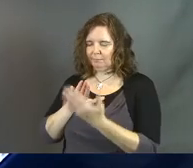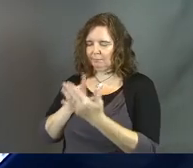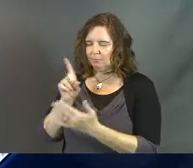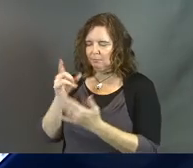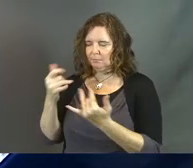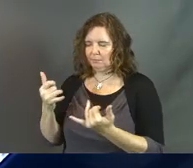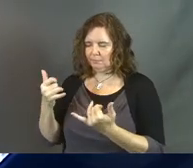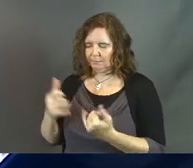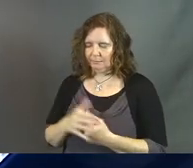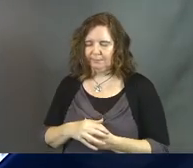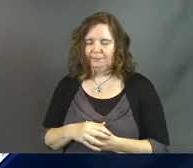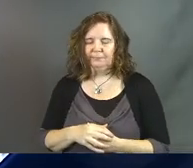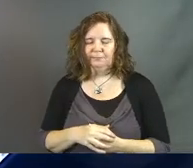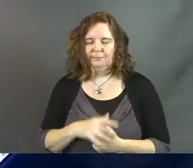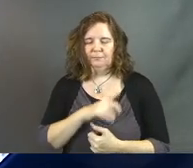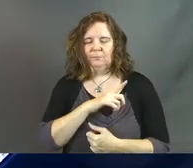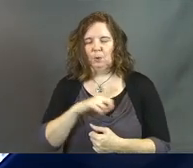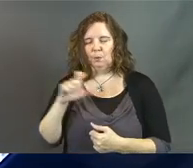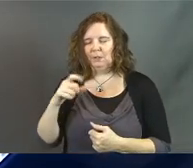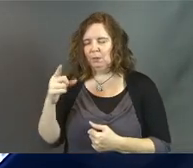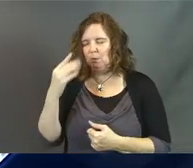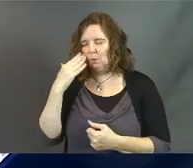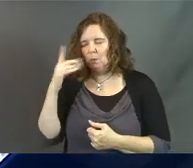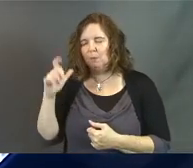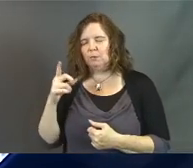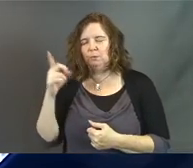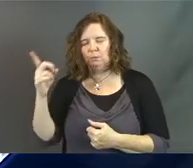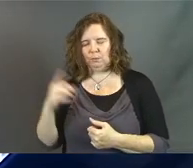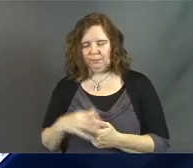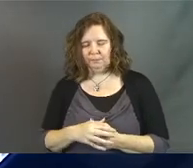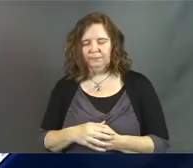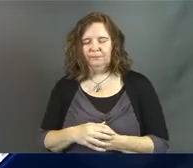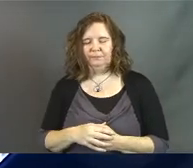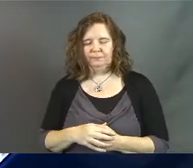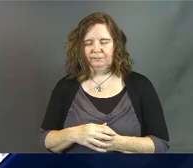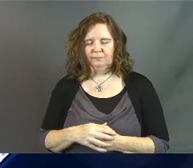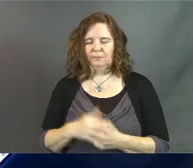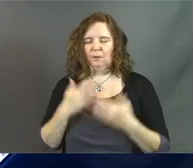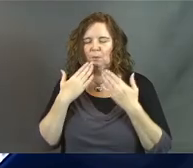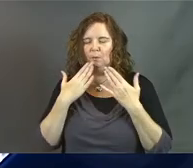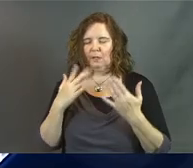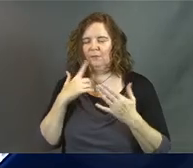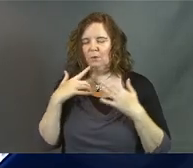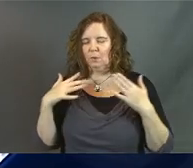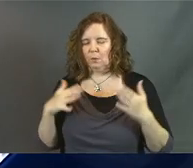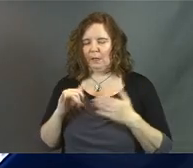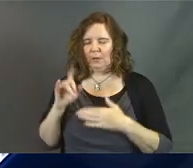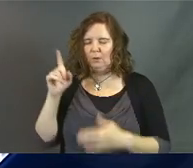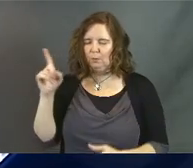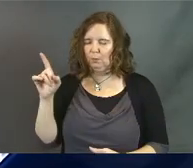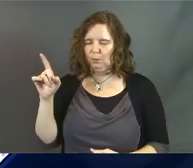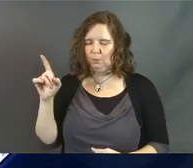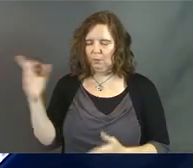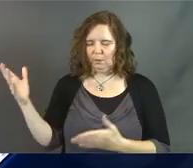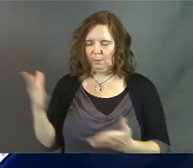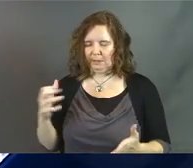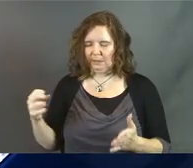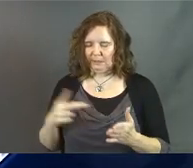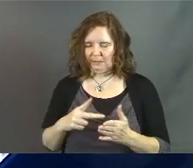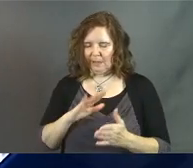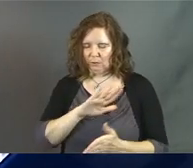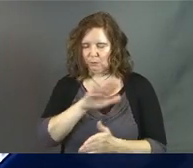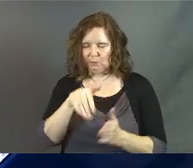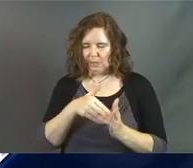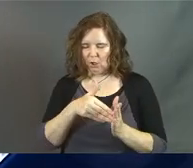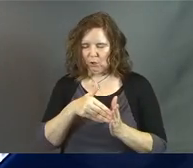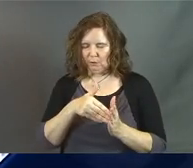now. Lord, we need you. We know that we need you. We thank you for the way that you bring us back to